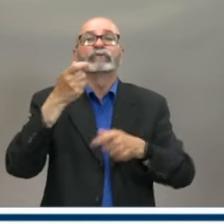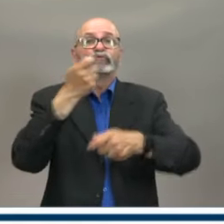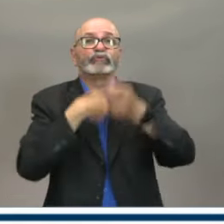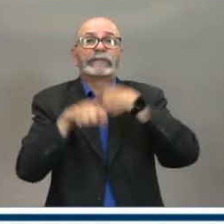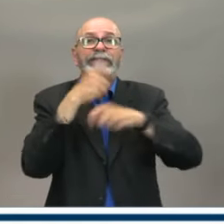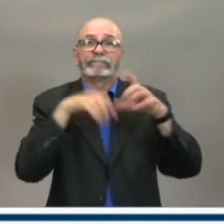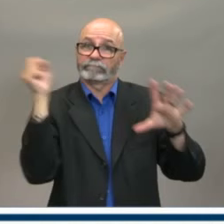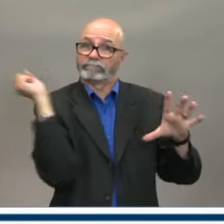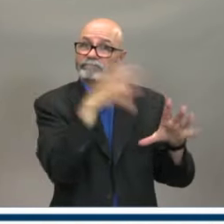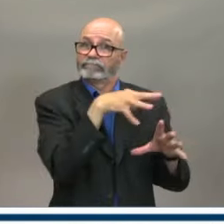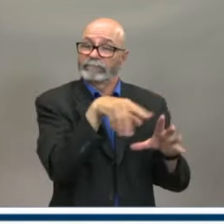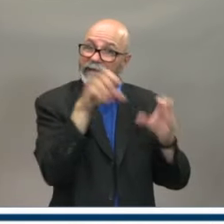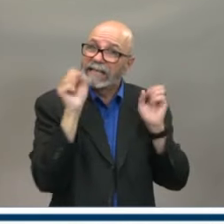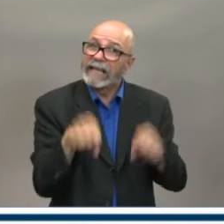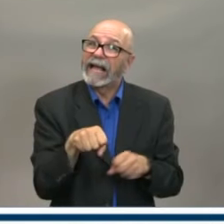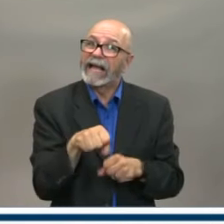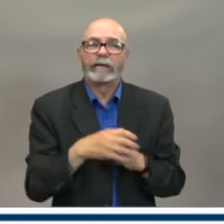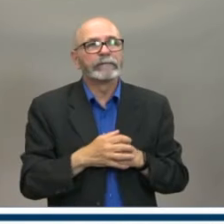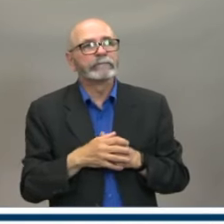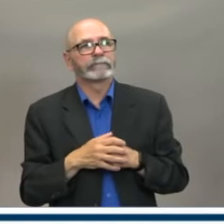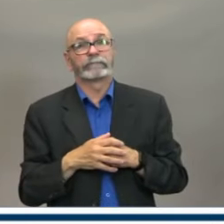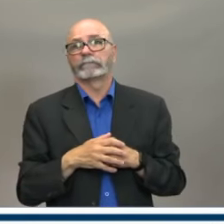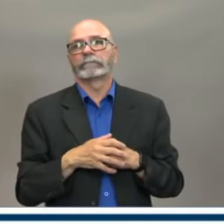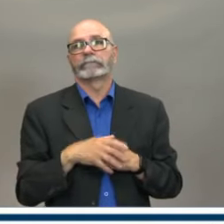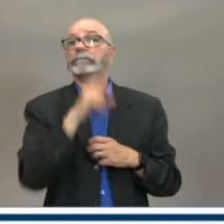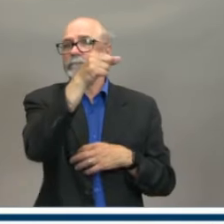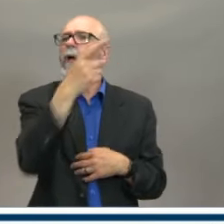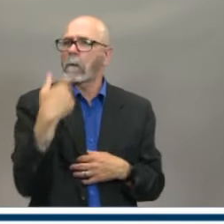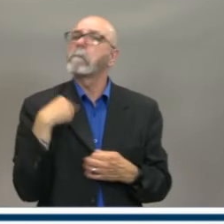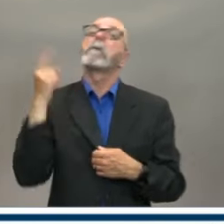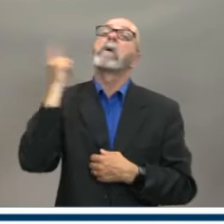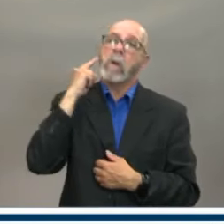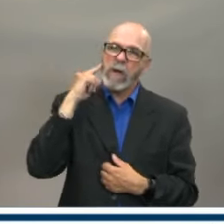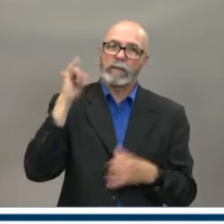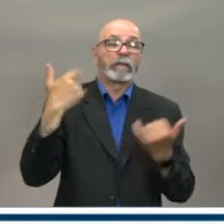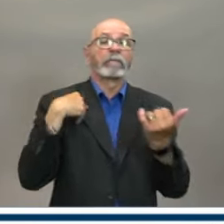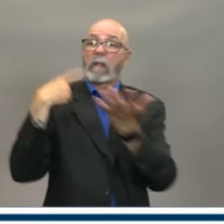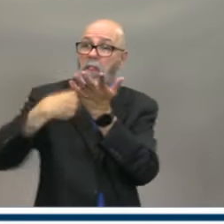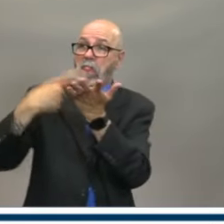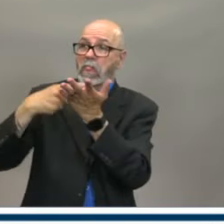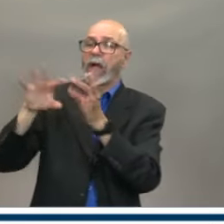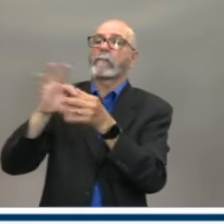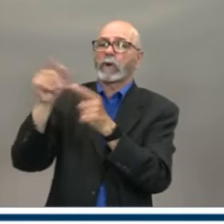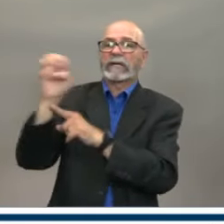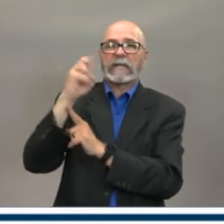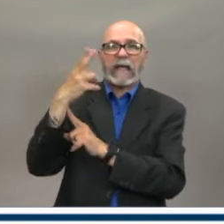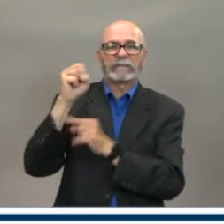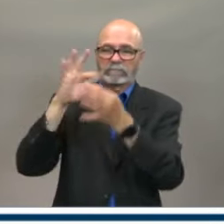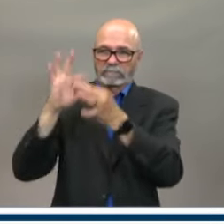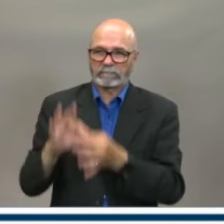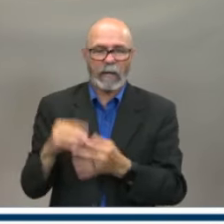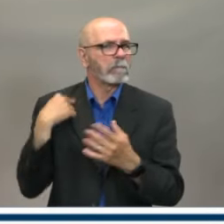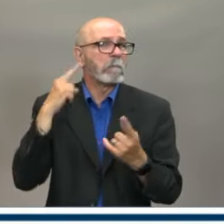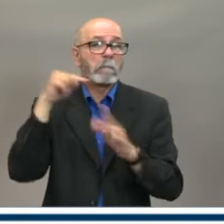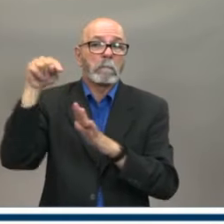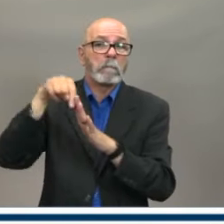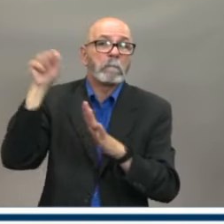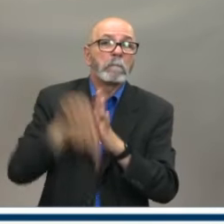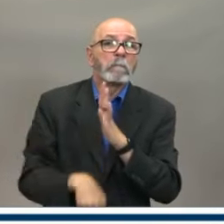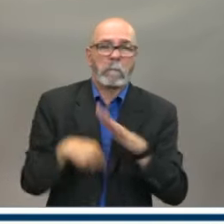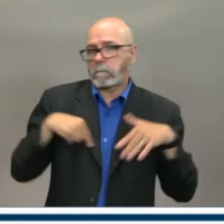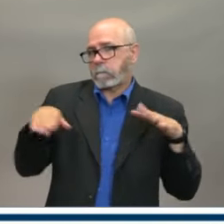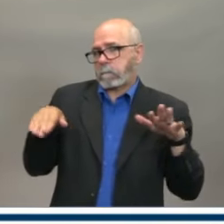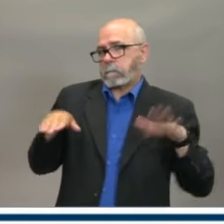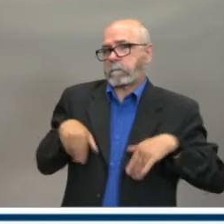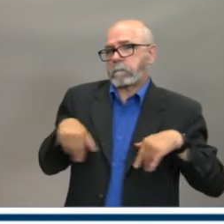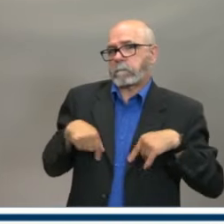I'm aware of that. I don't know it in detail. What I do know is from the what EHS explained in a media report that I